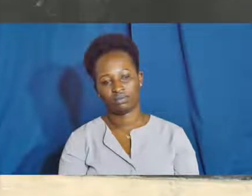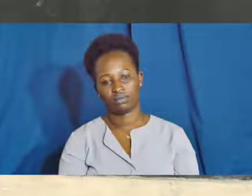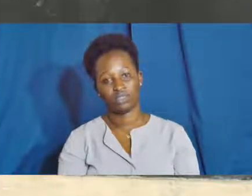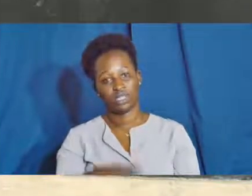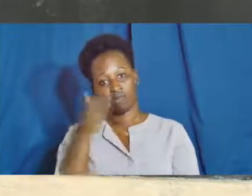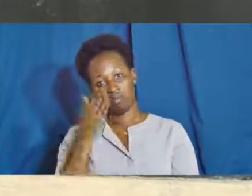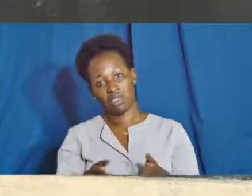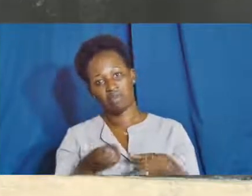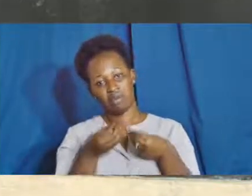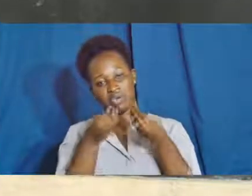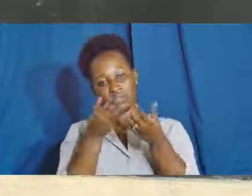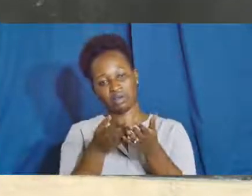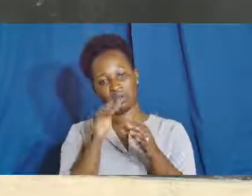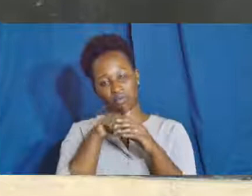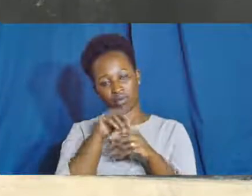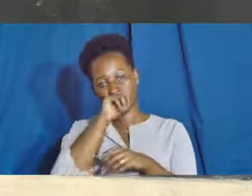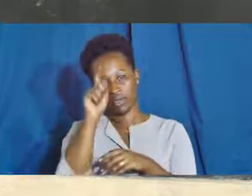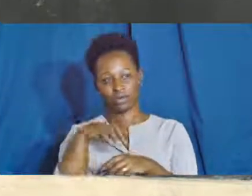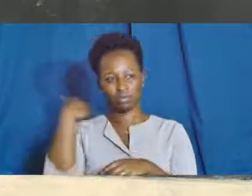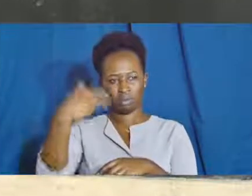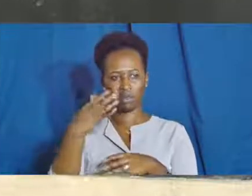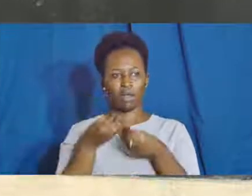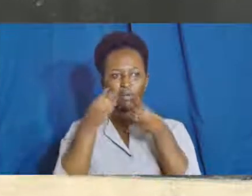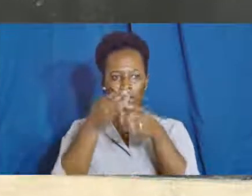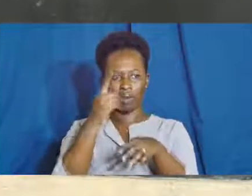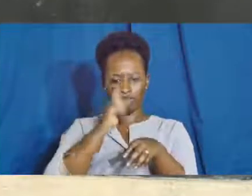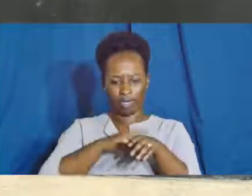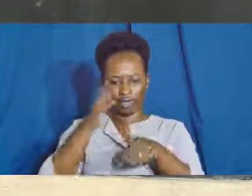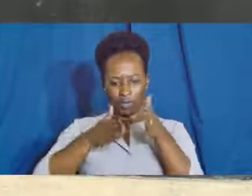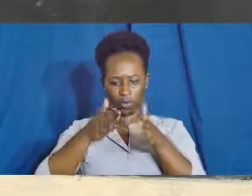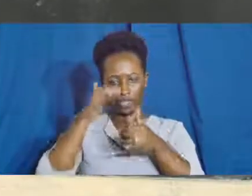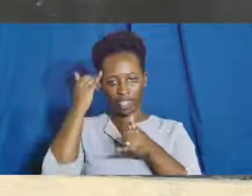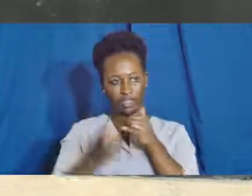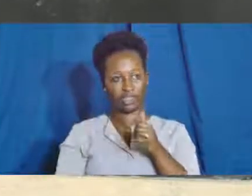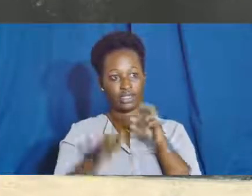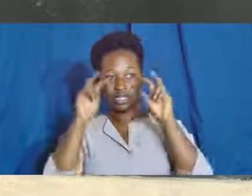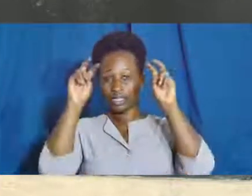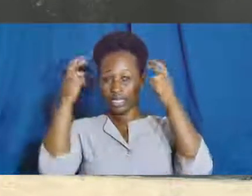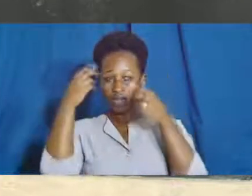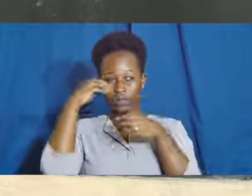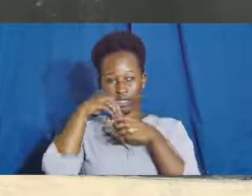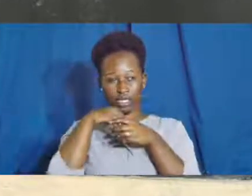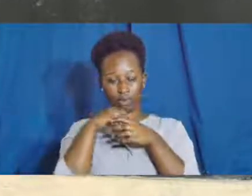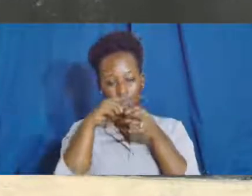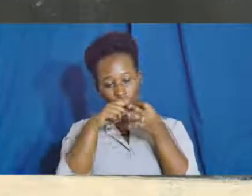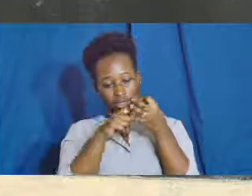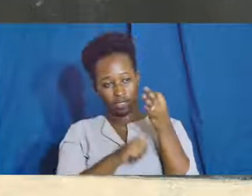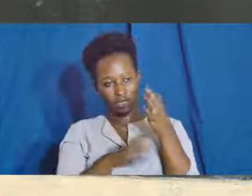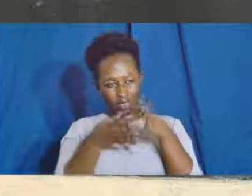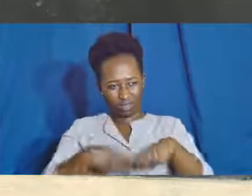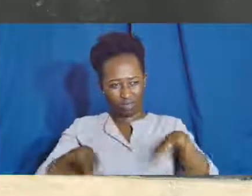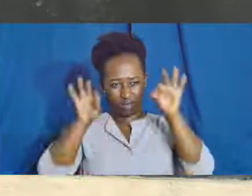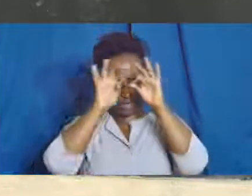Maybe you'll be given, in the question, you'll always be given this period. So the title comprises of three